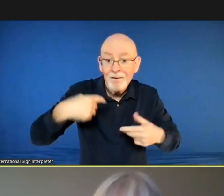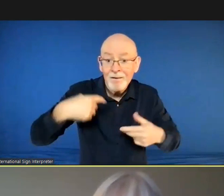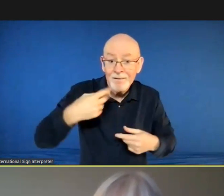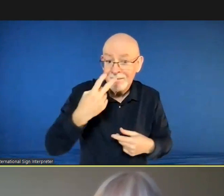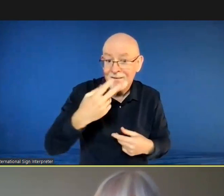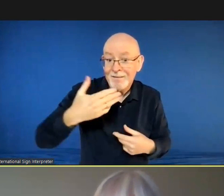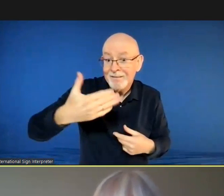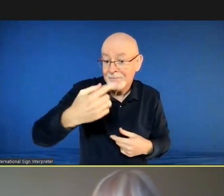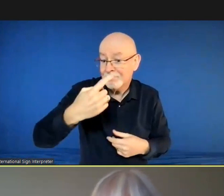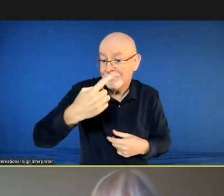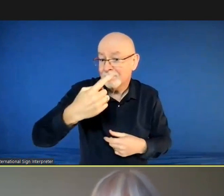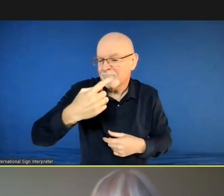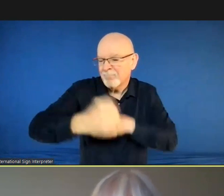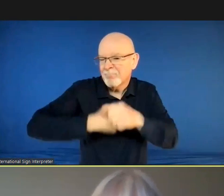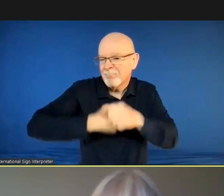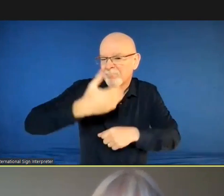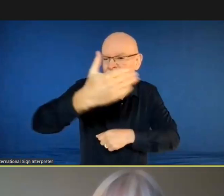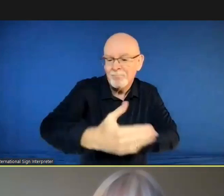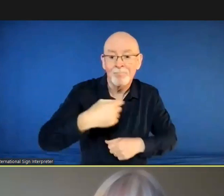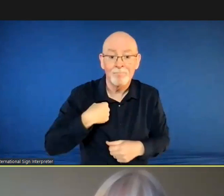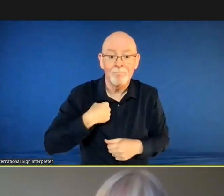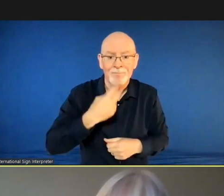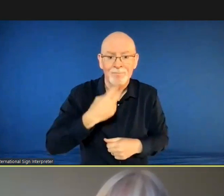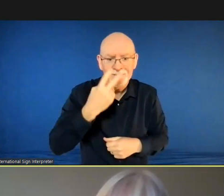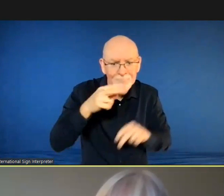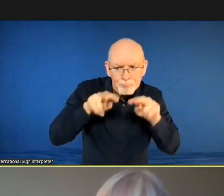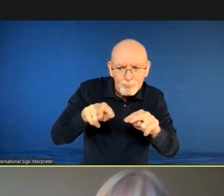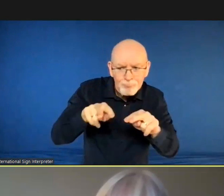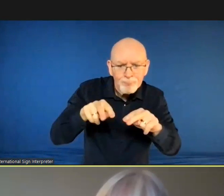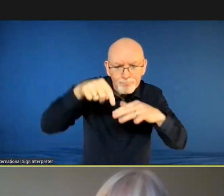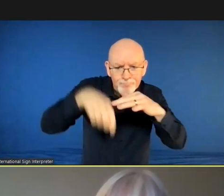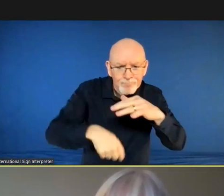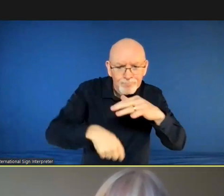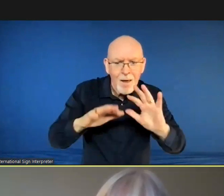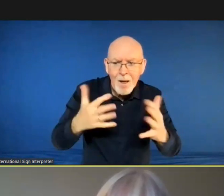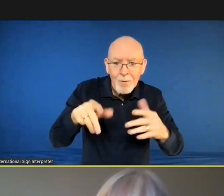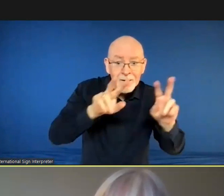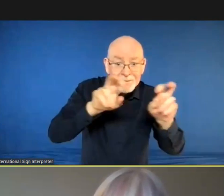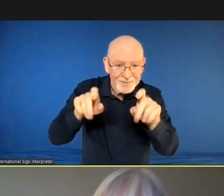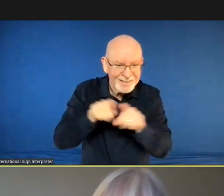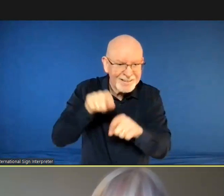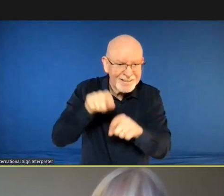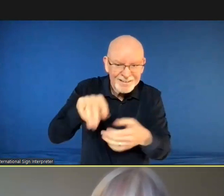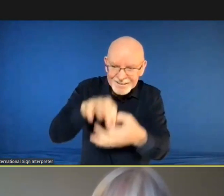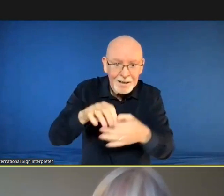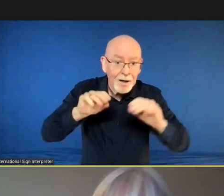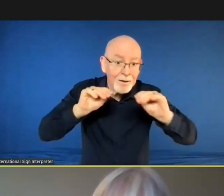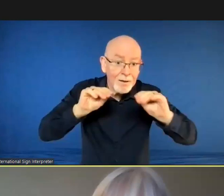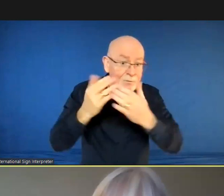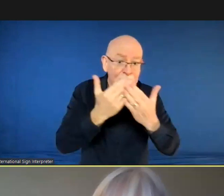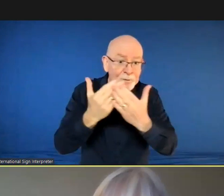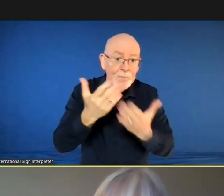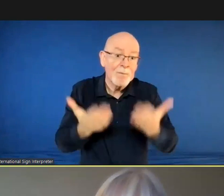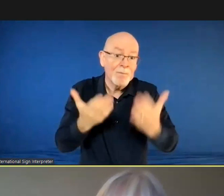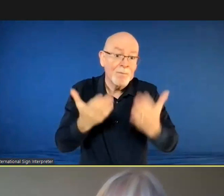education, and perhaps trying to be optimistic, we could say that if the COVID pandemic should by any